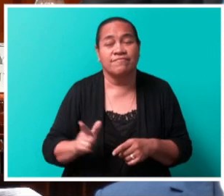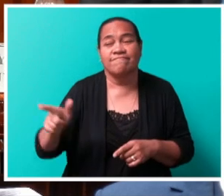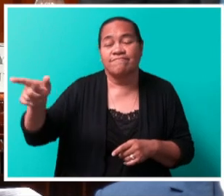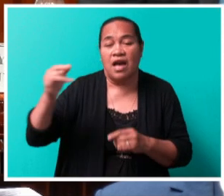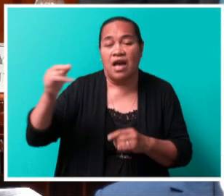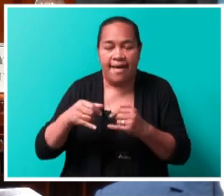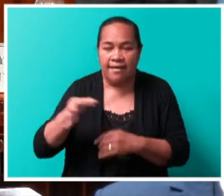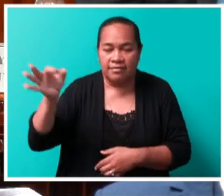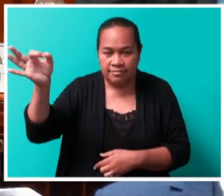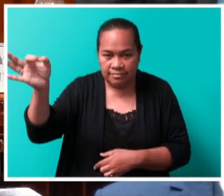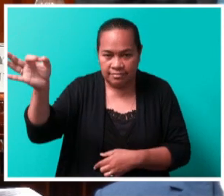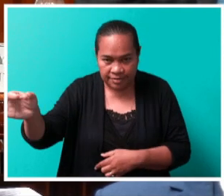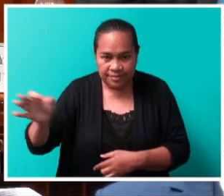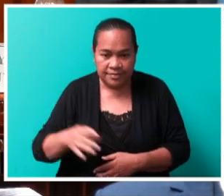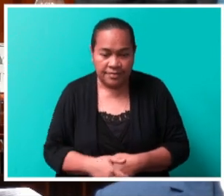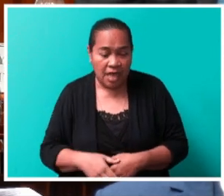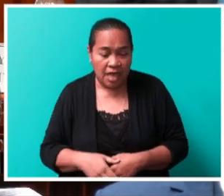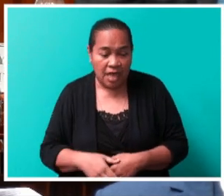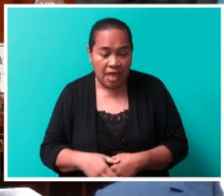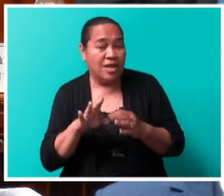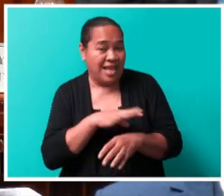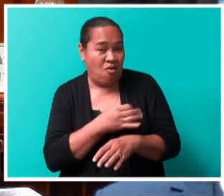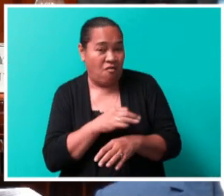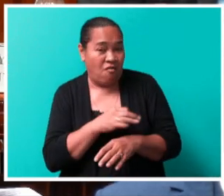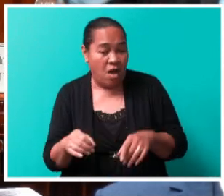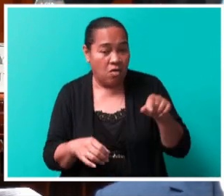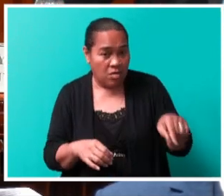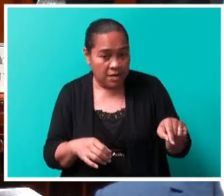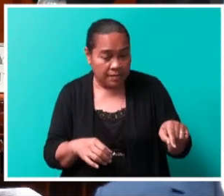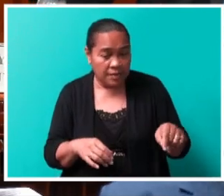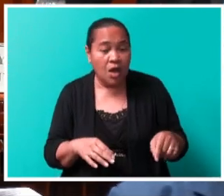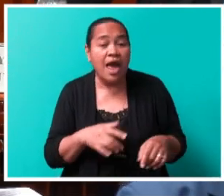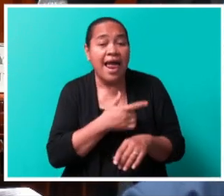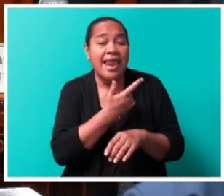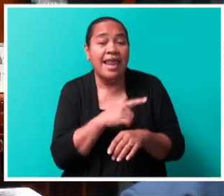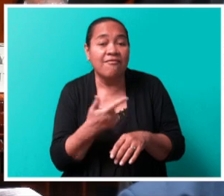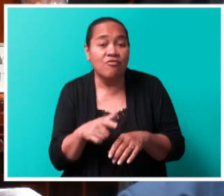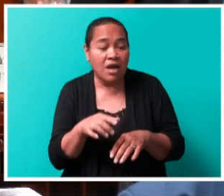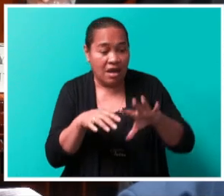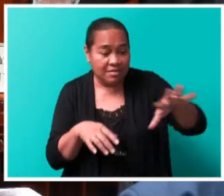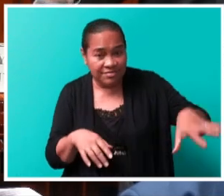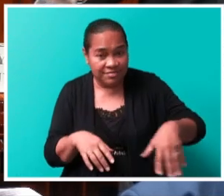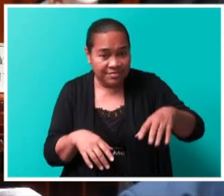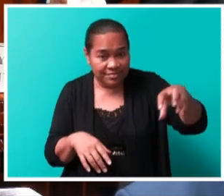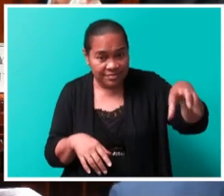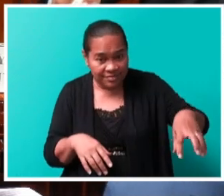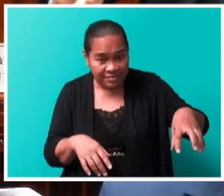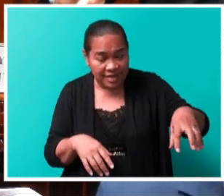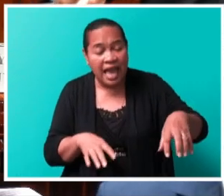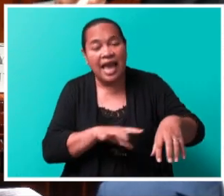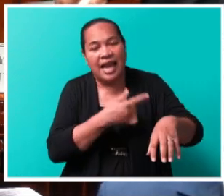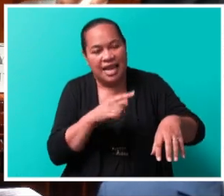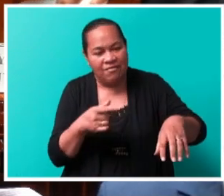districts. From Mureta Ovarau, where Levuka is situated, Levuka is